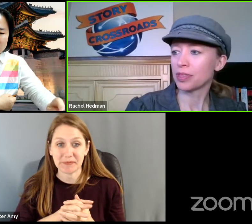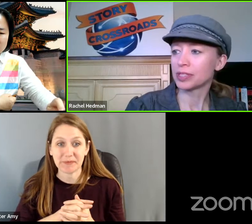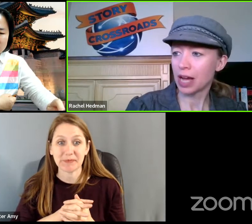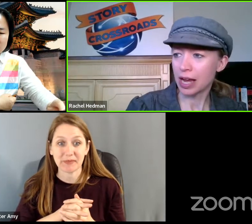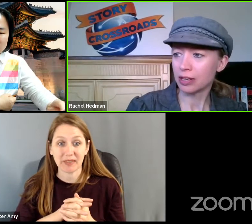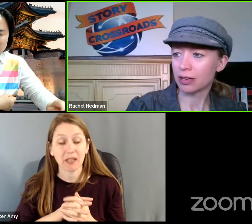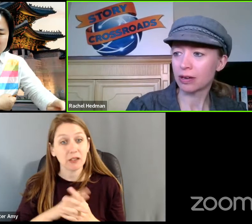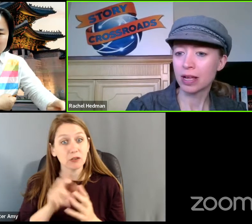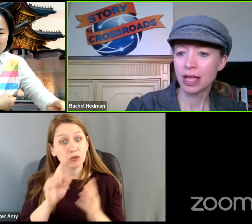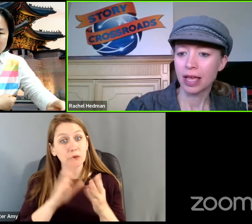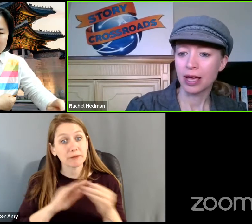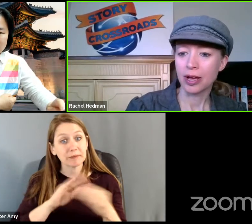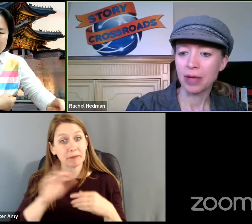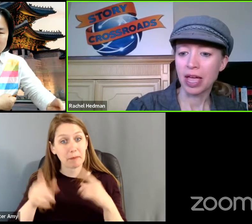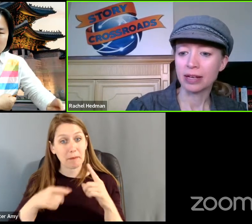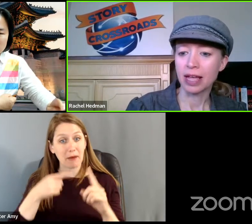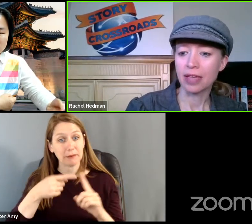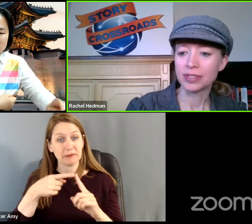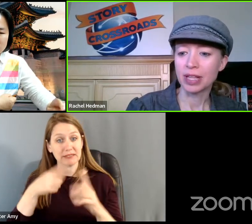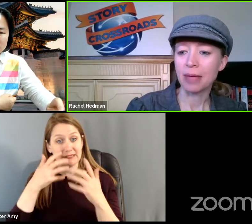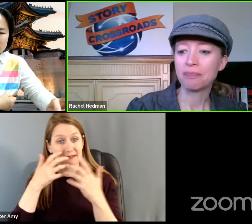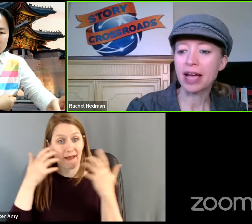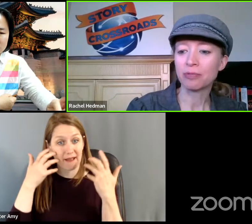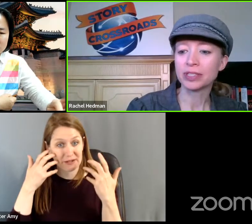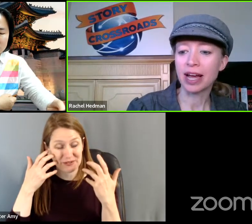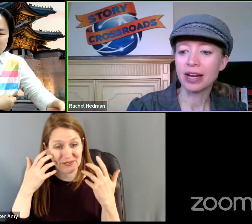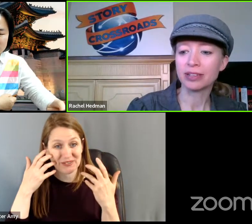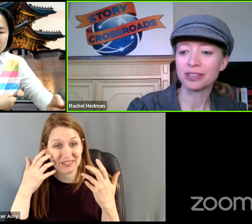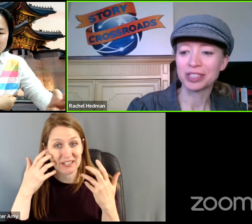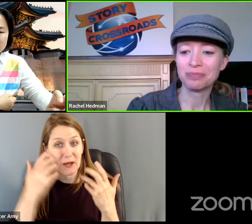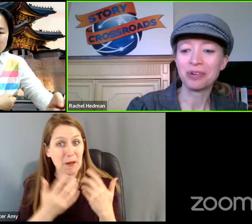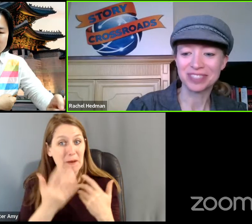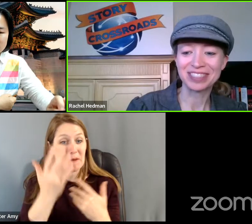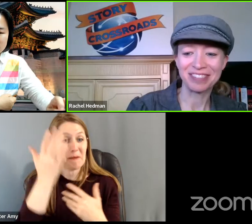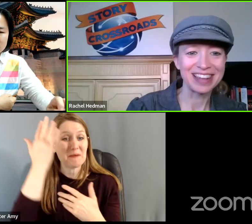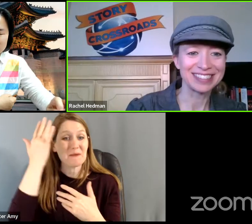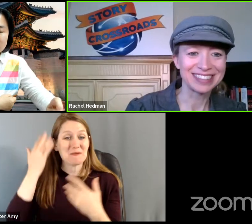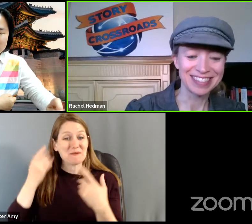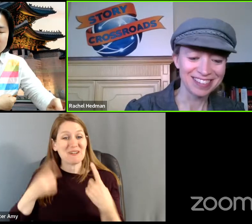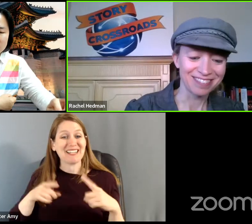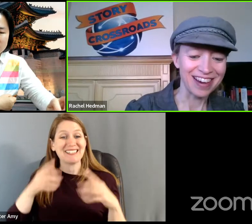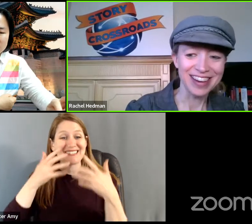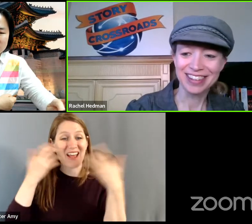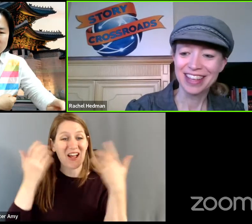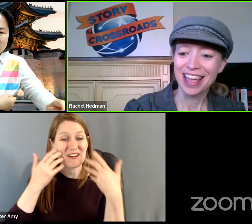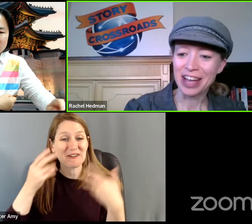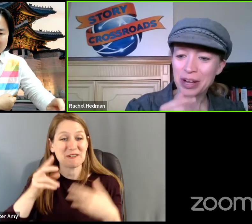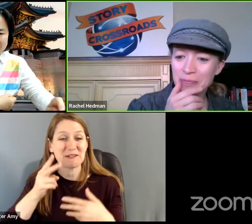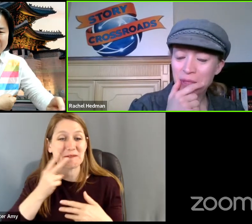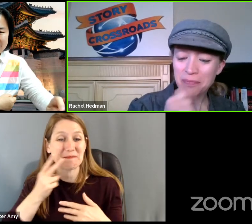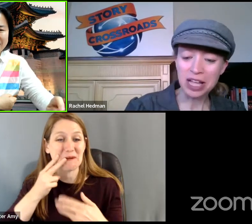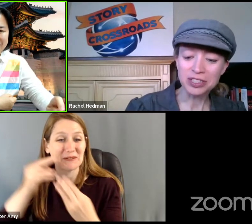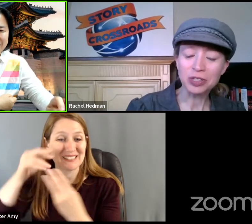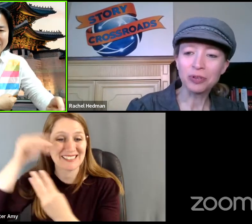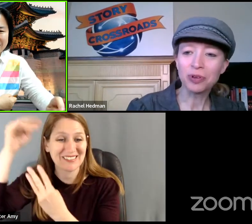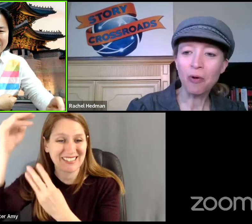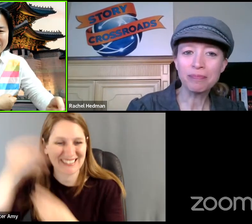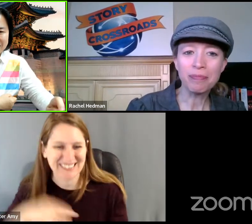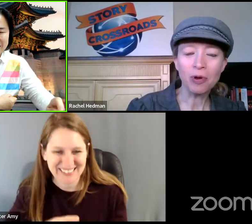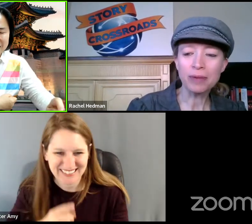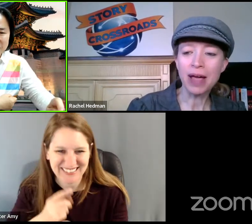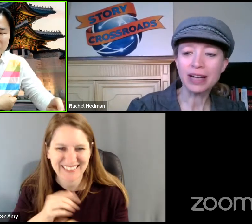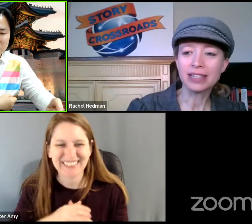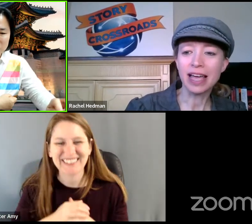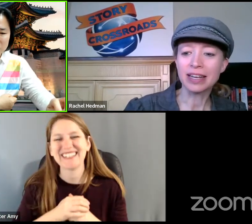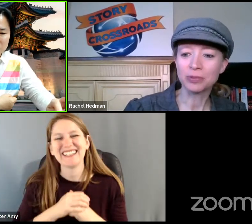about with the tiger and back when tigers smoked cigarettes, right? And so